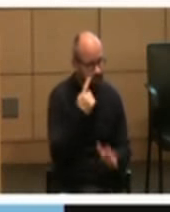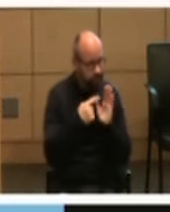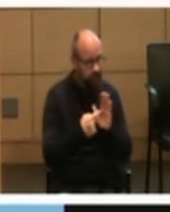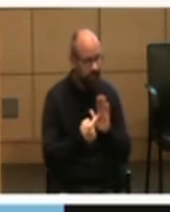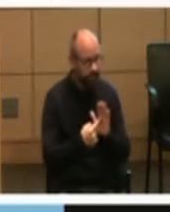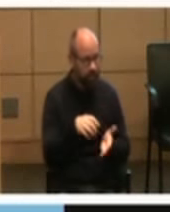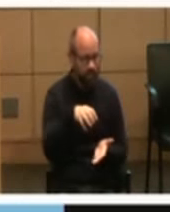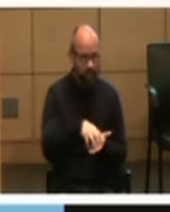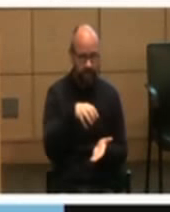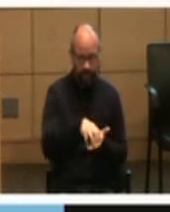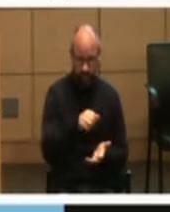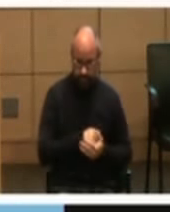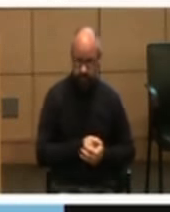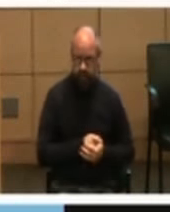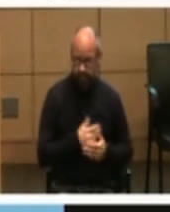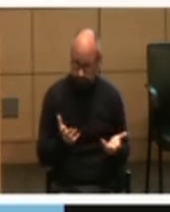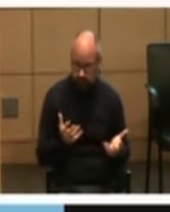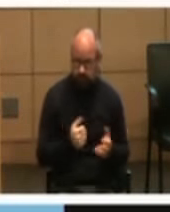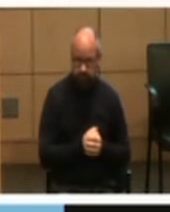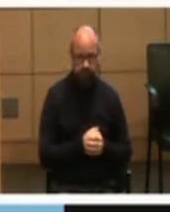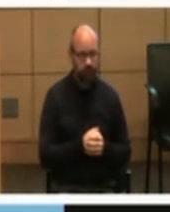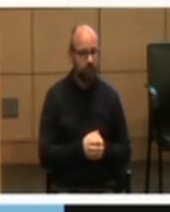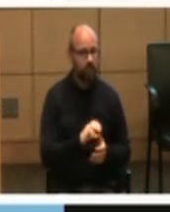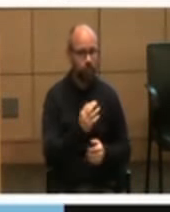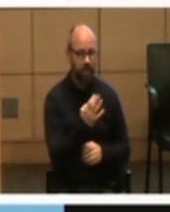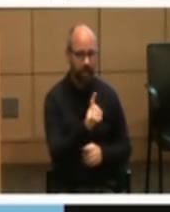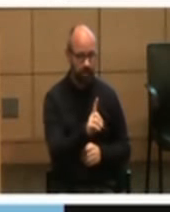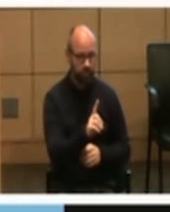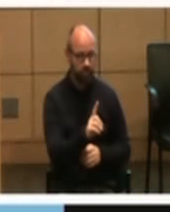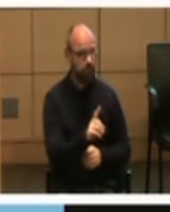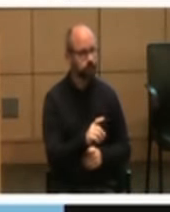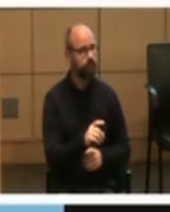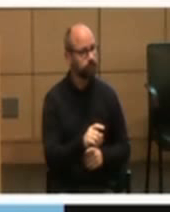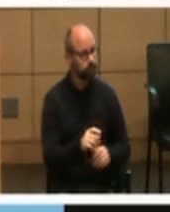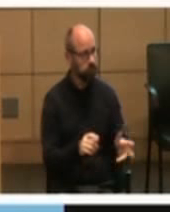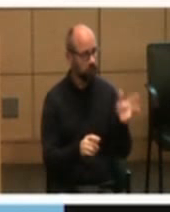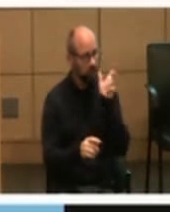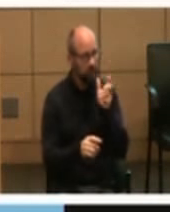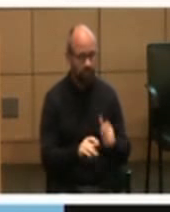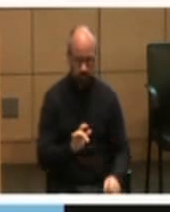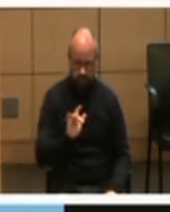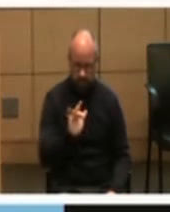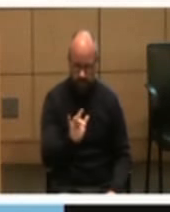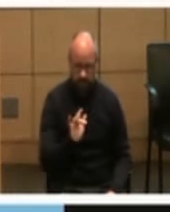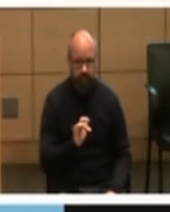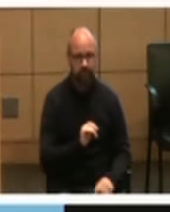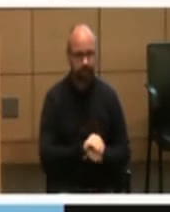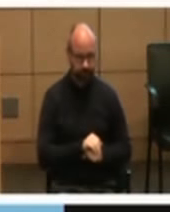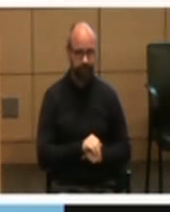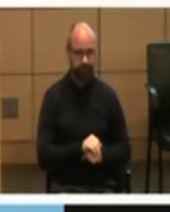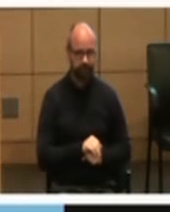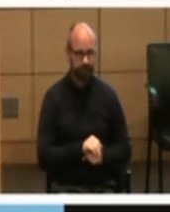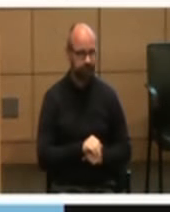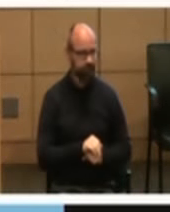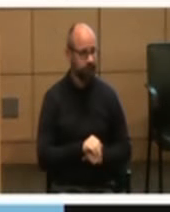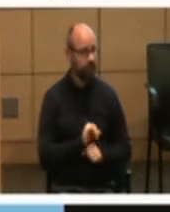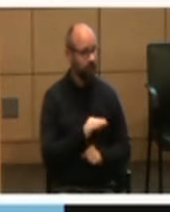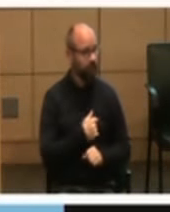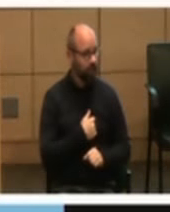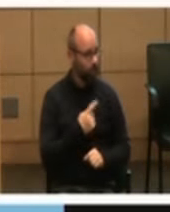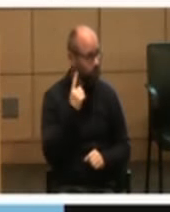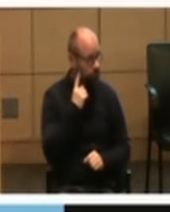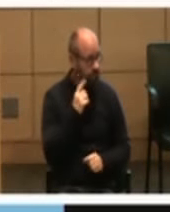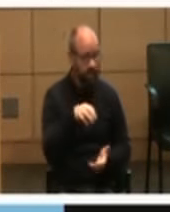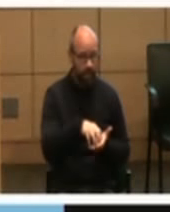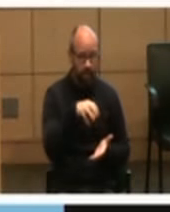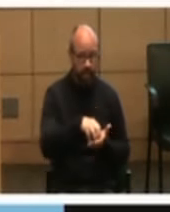cupcake. Now the child would click on the picture of the word that they heard. So if I heard cupcake, I